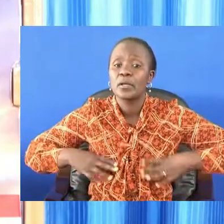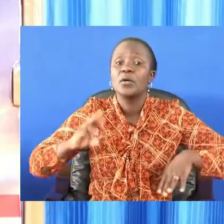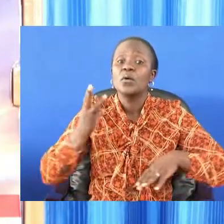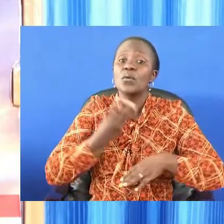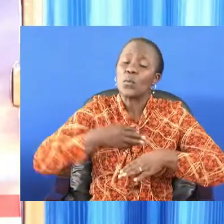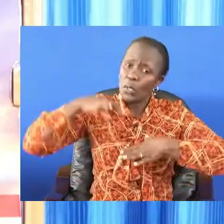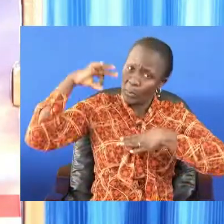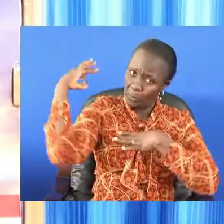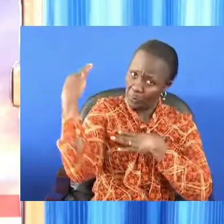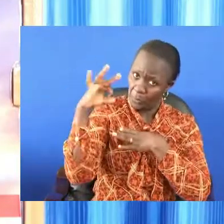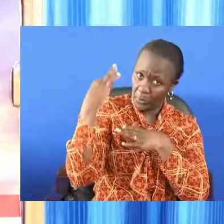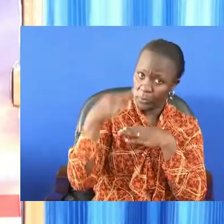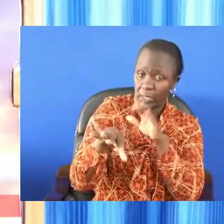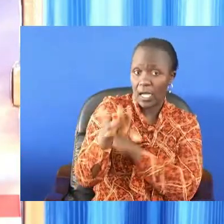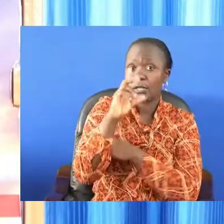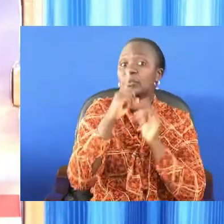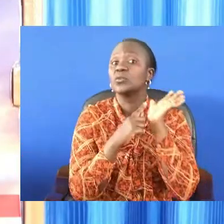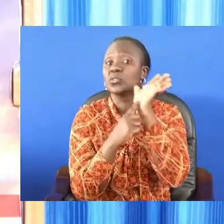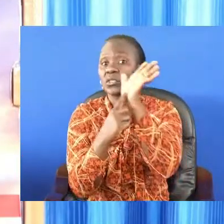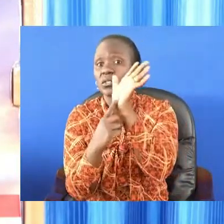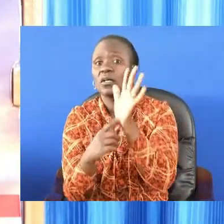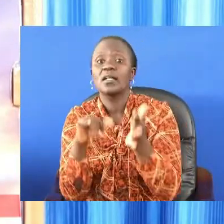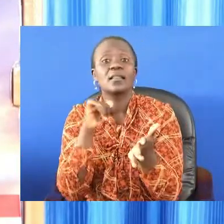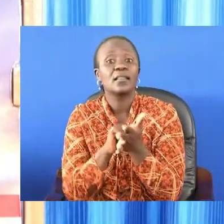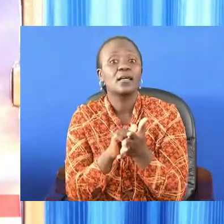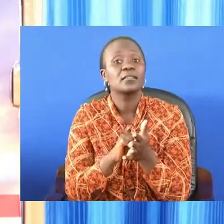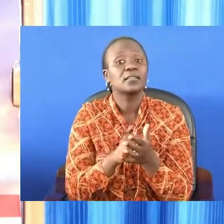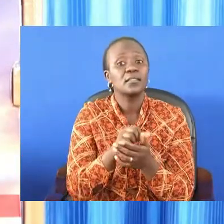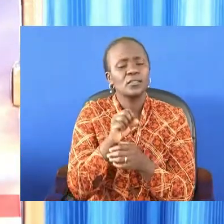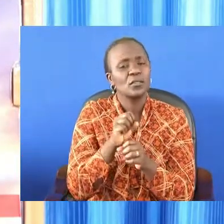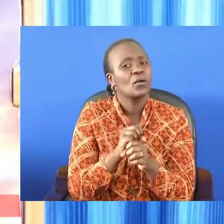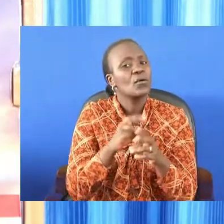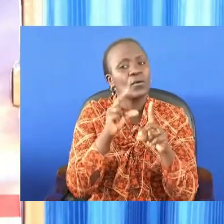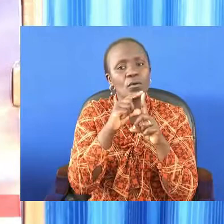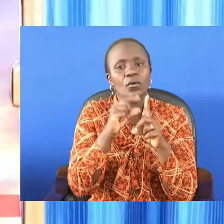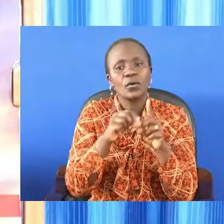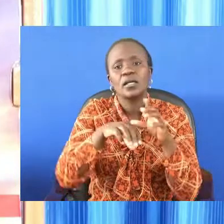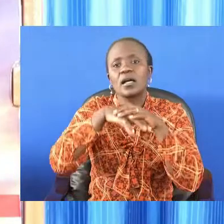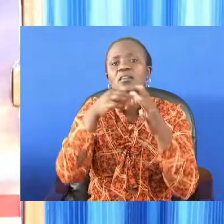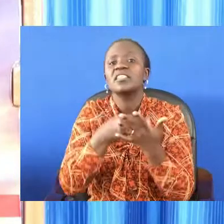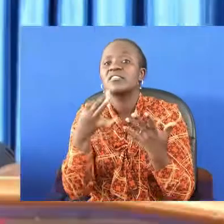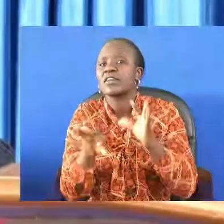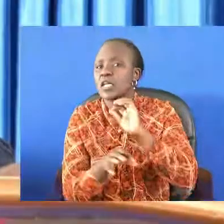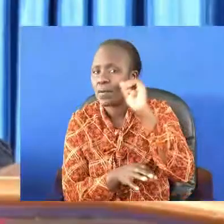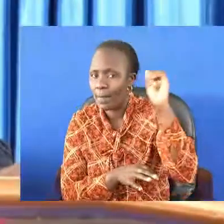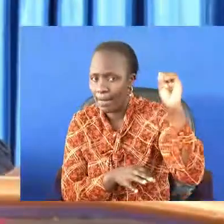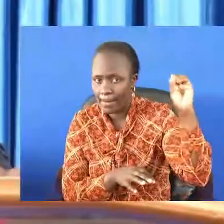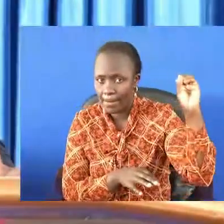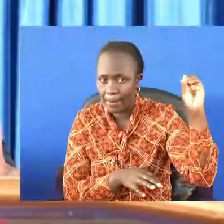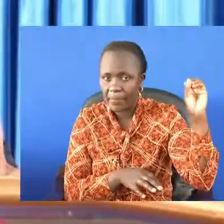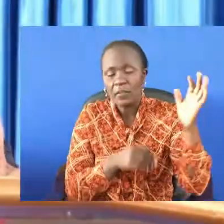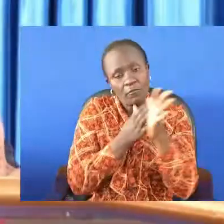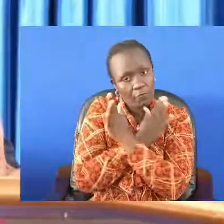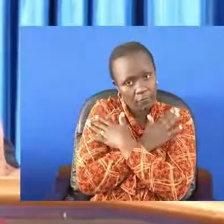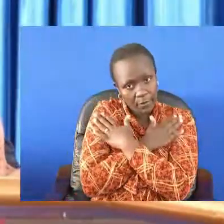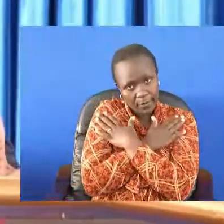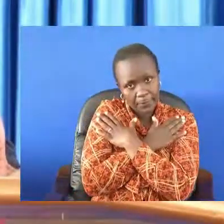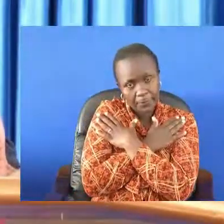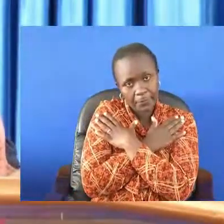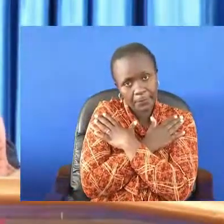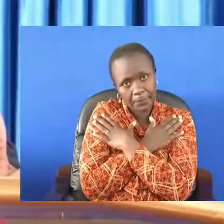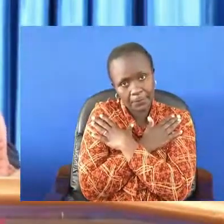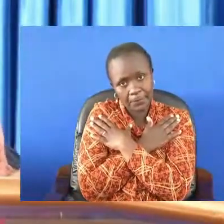preach and God shows that his word does not go out in vain. Friends,